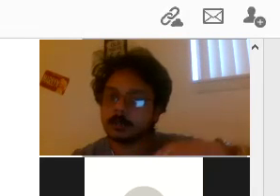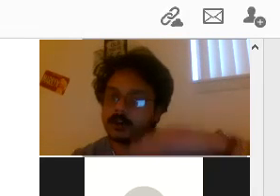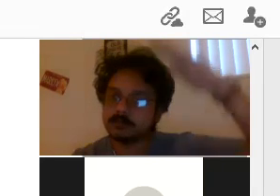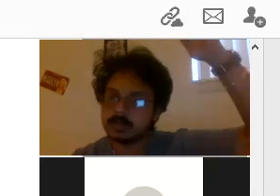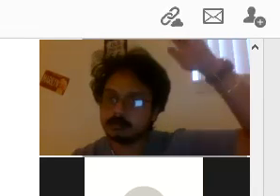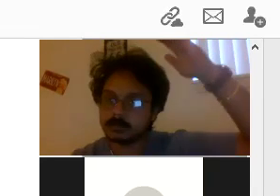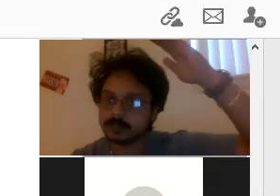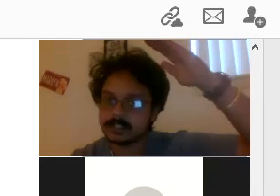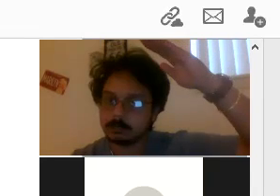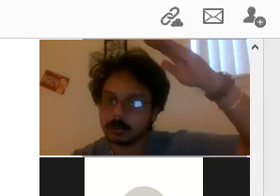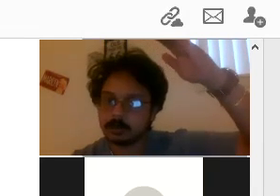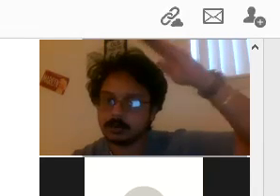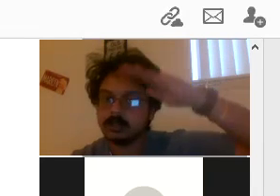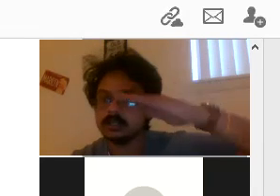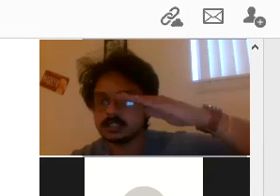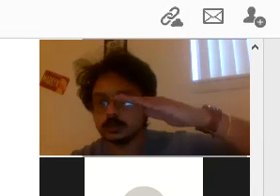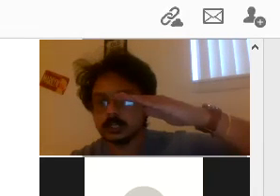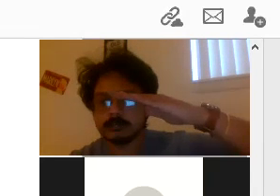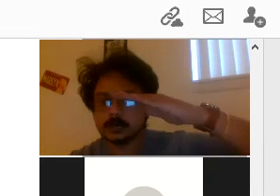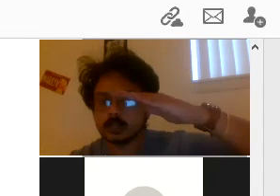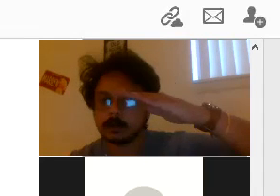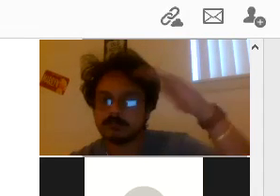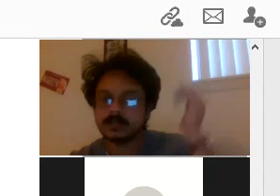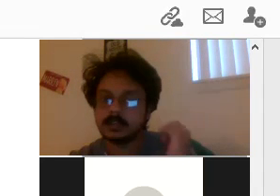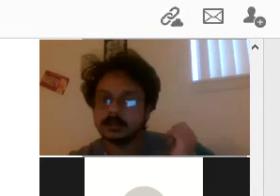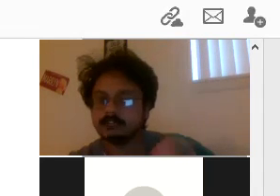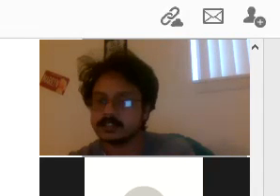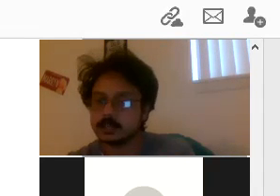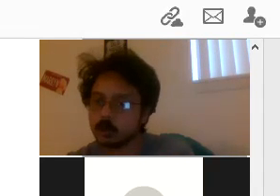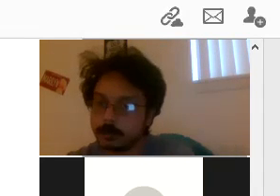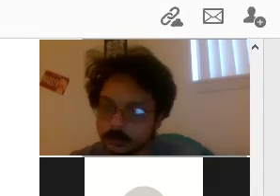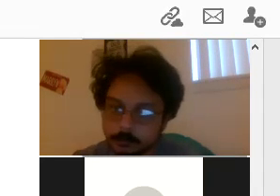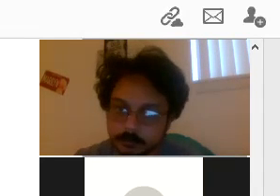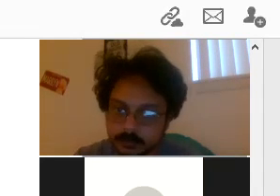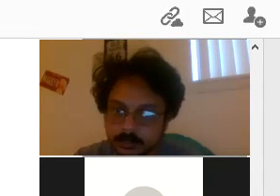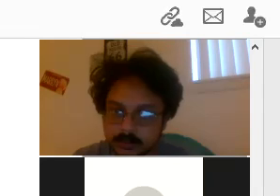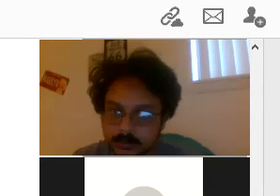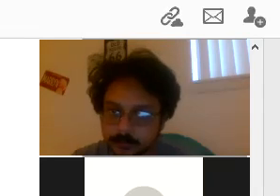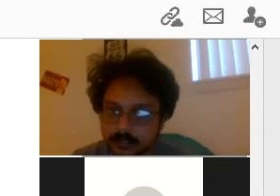times n to the power of b defines the upper bound, c2 times n to the power of b defines the lower bound.